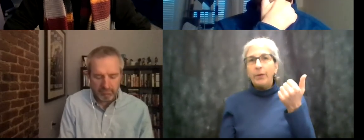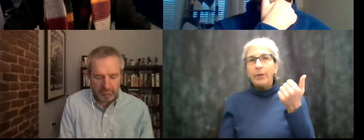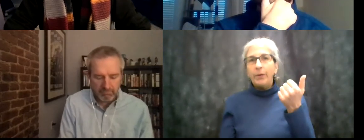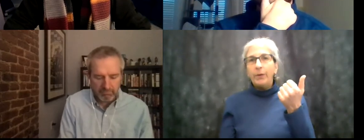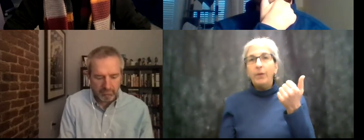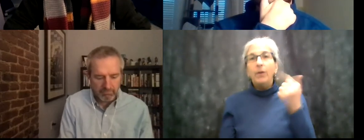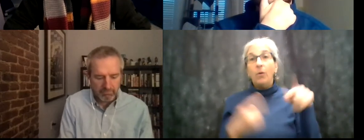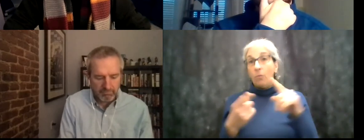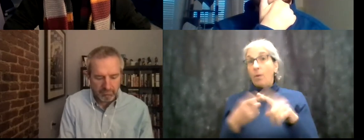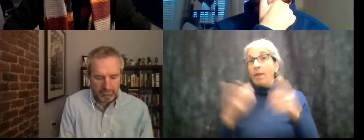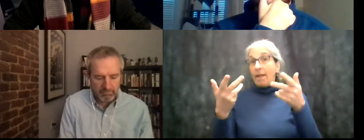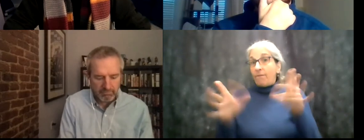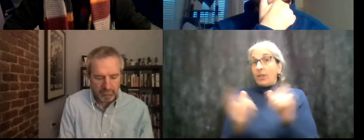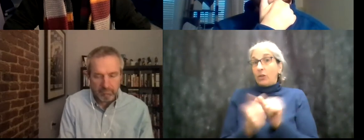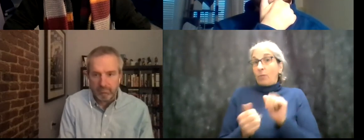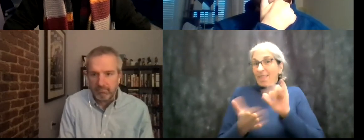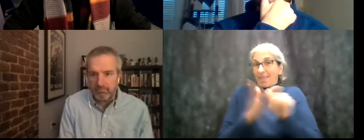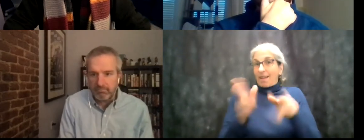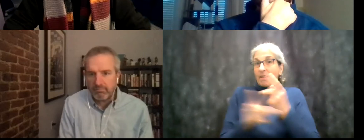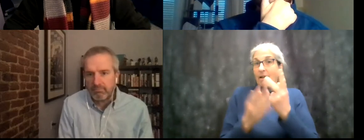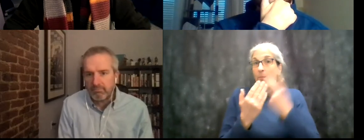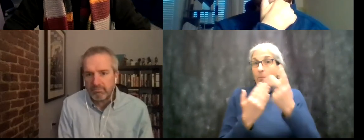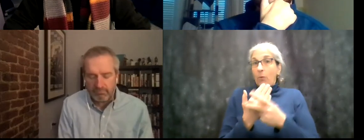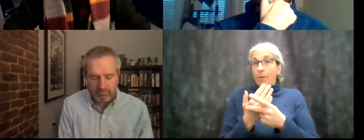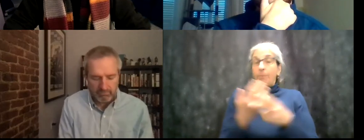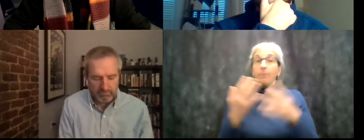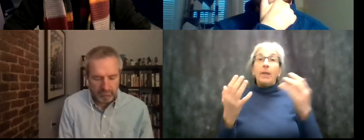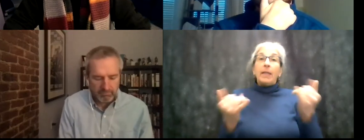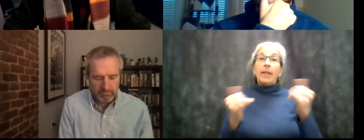coming out of that. Right now, undergraduate degrees